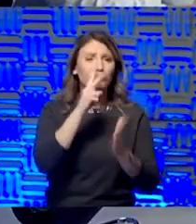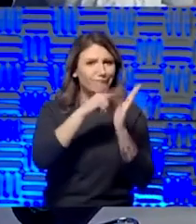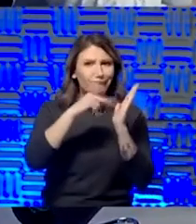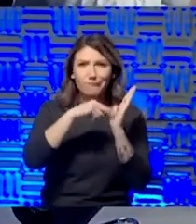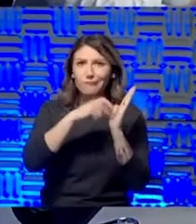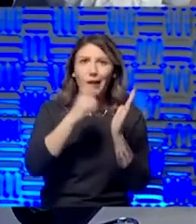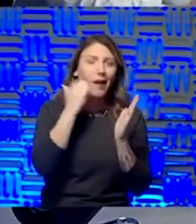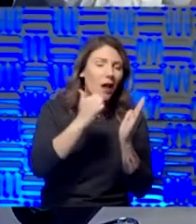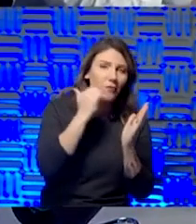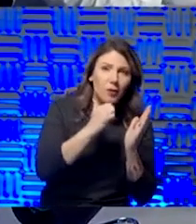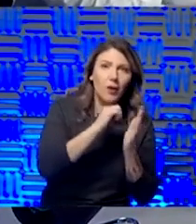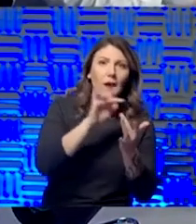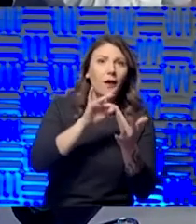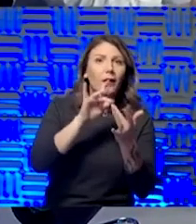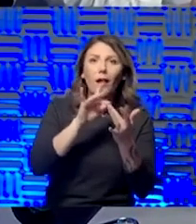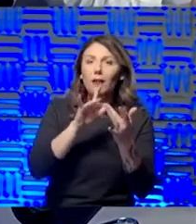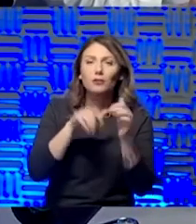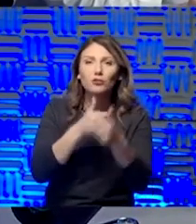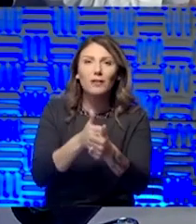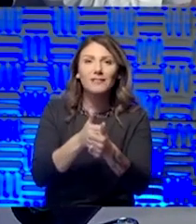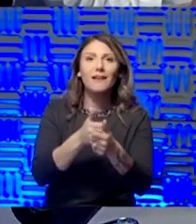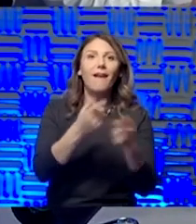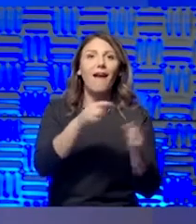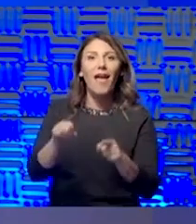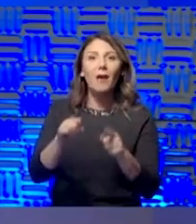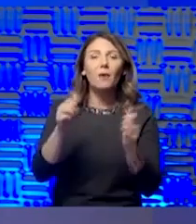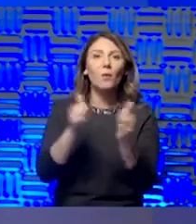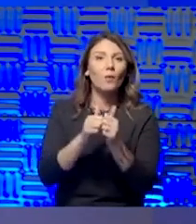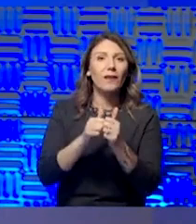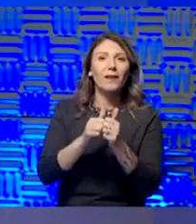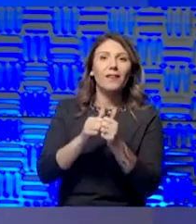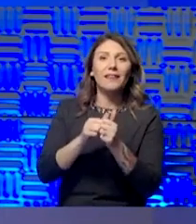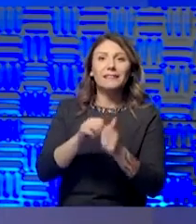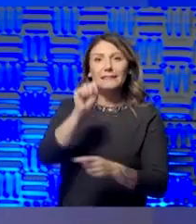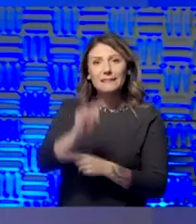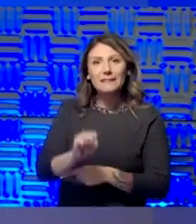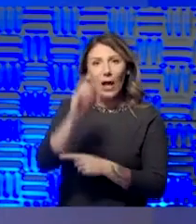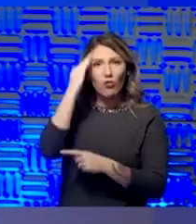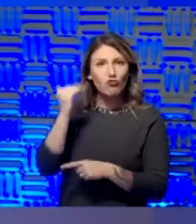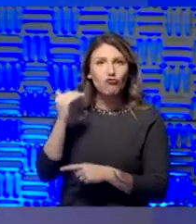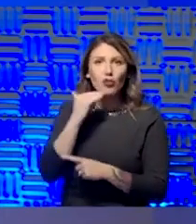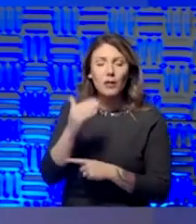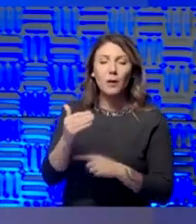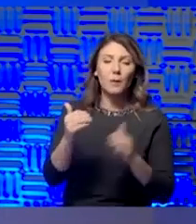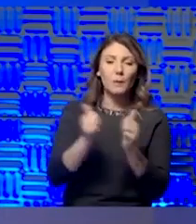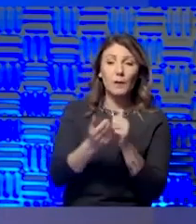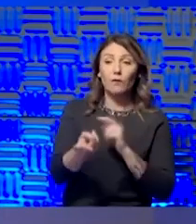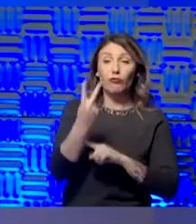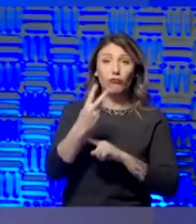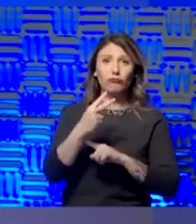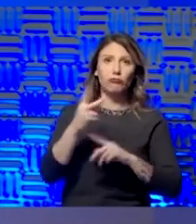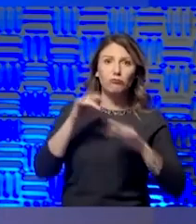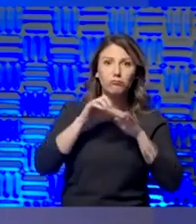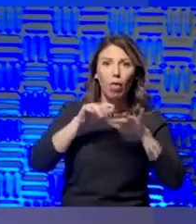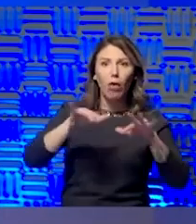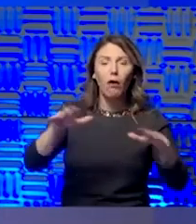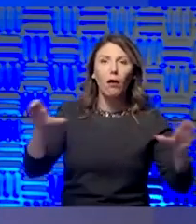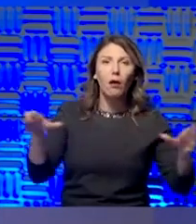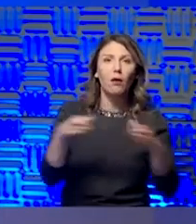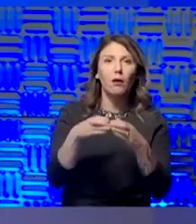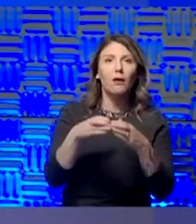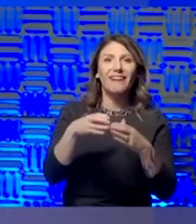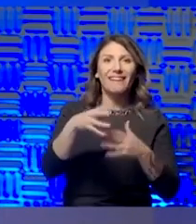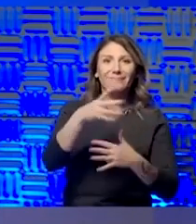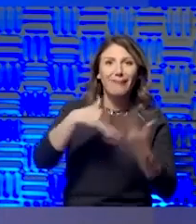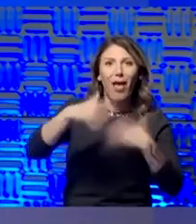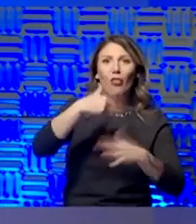in the news. You know, it happened in South Korea with the two mass gatherings or congregations. They've contact traced some of the cases in the